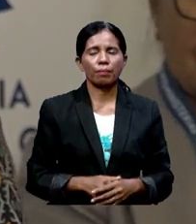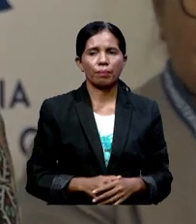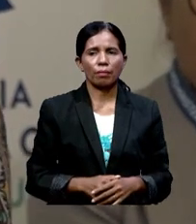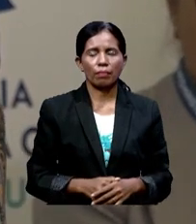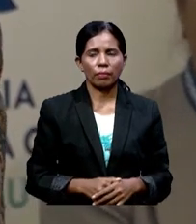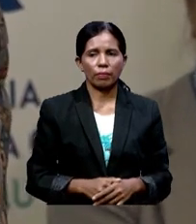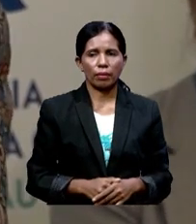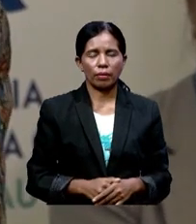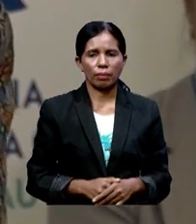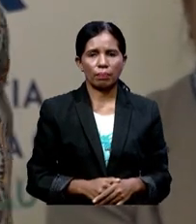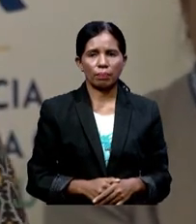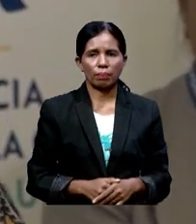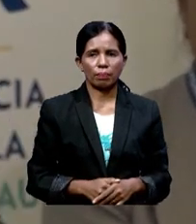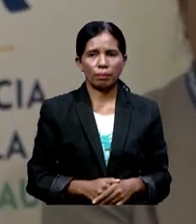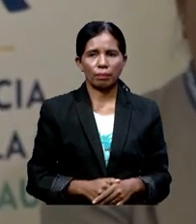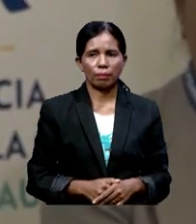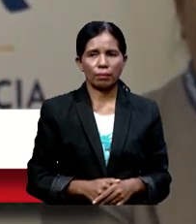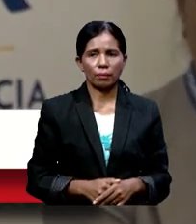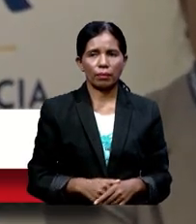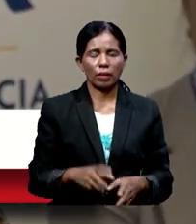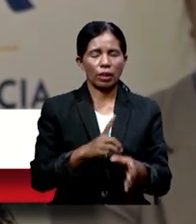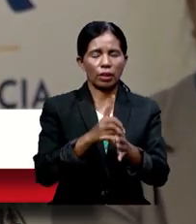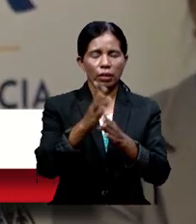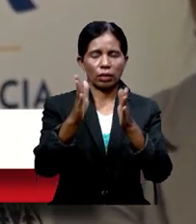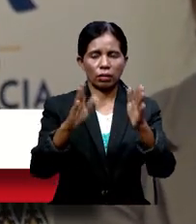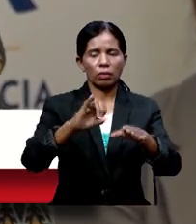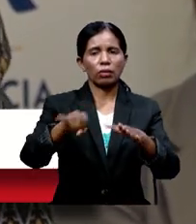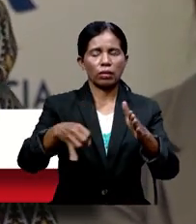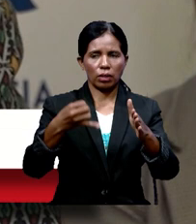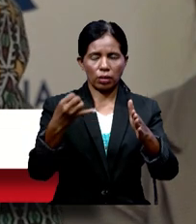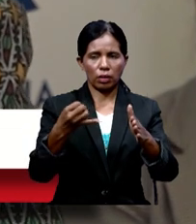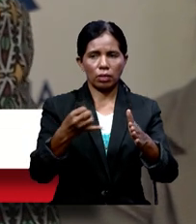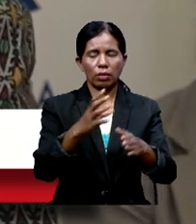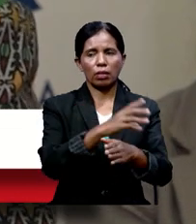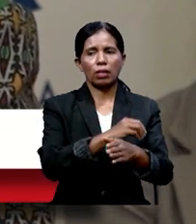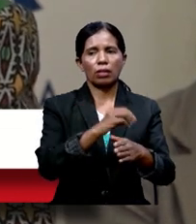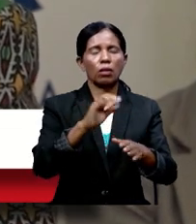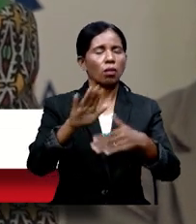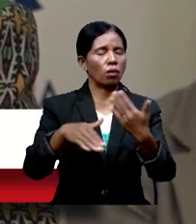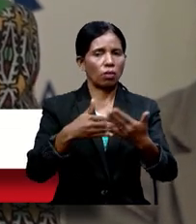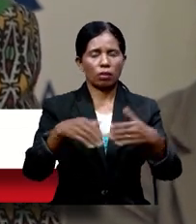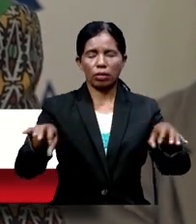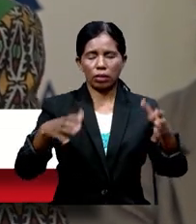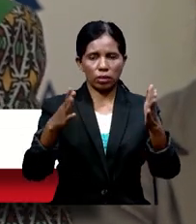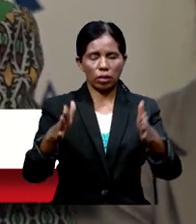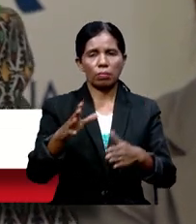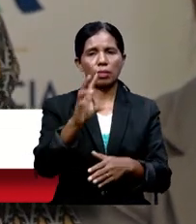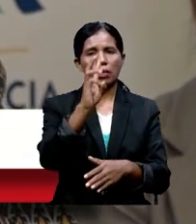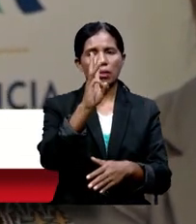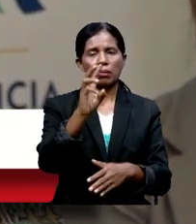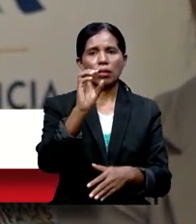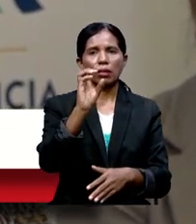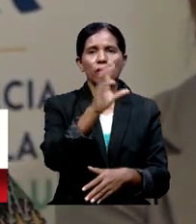General, Deputy Director General, and all the staff of WTO,